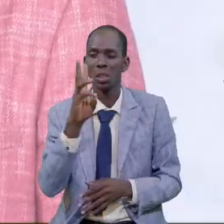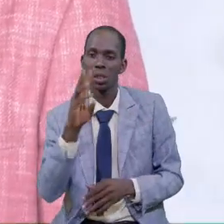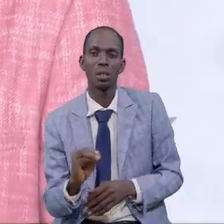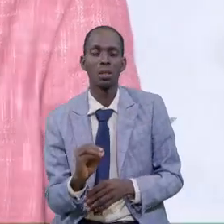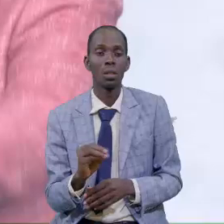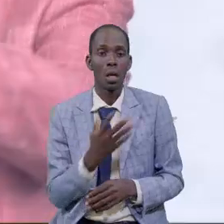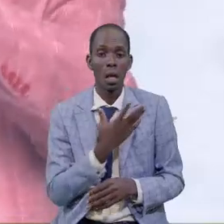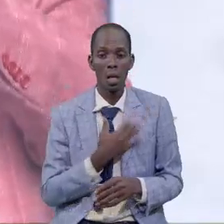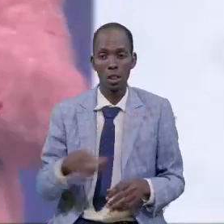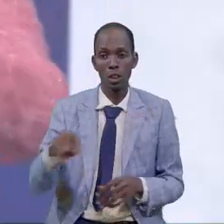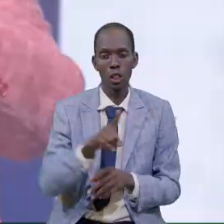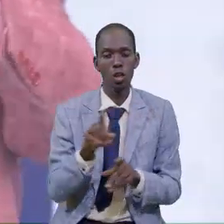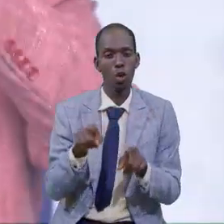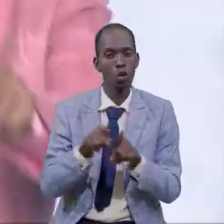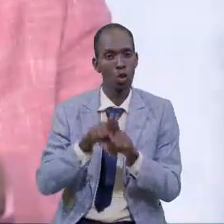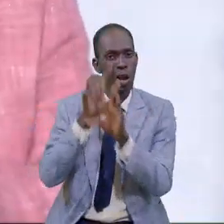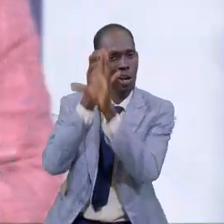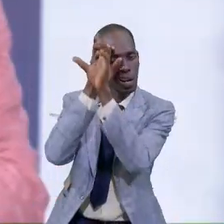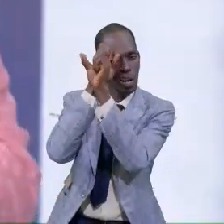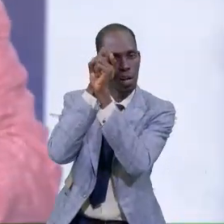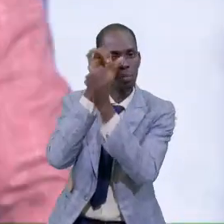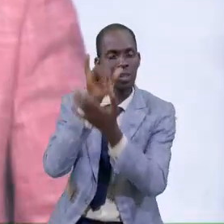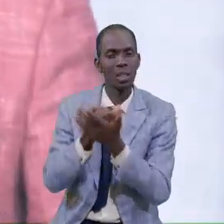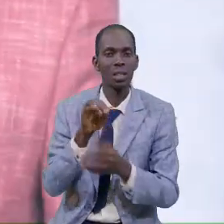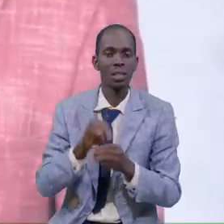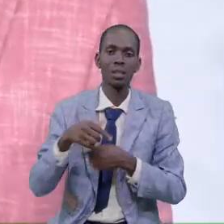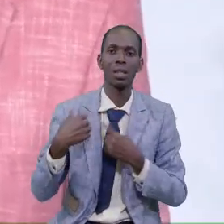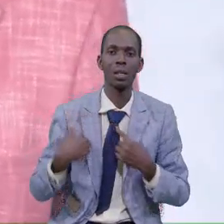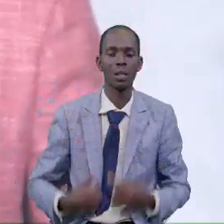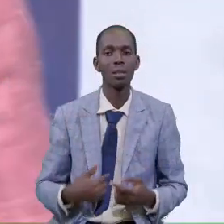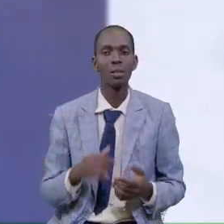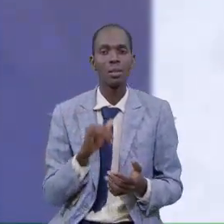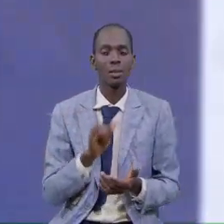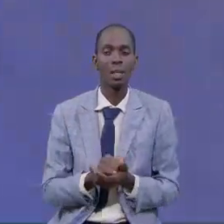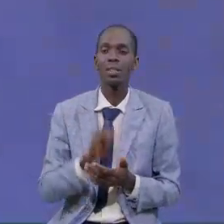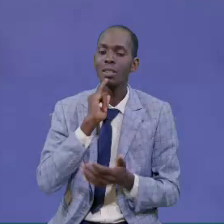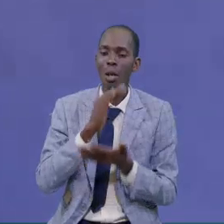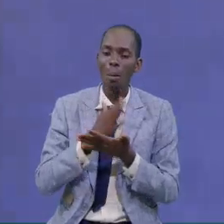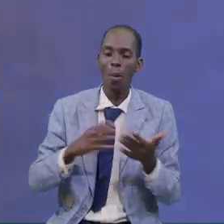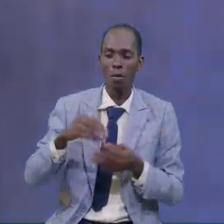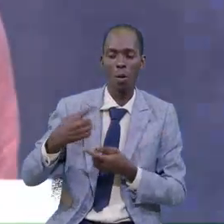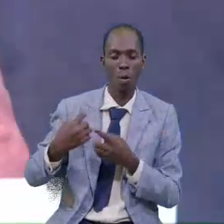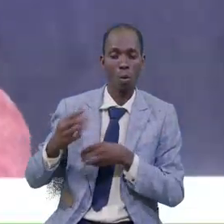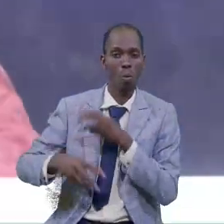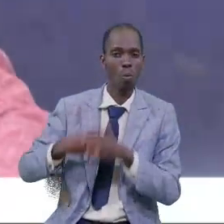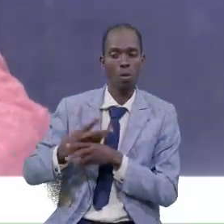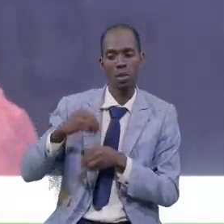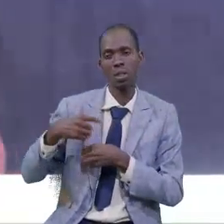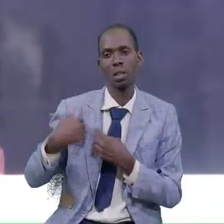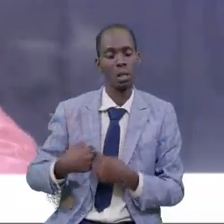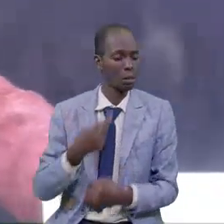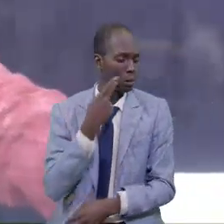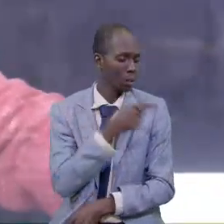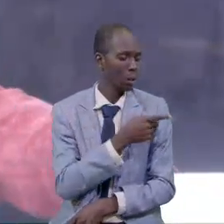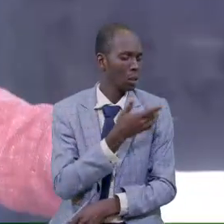heart, into their mind. It's part of their world. That one died at 56, the other one died at 58, the other one died at